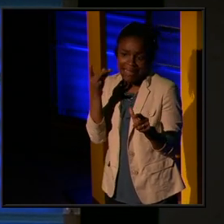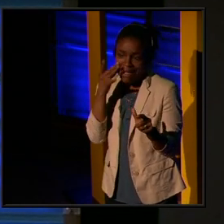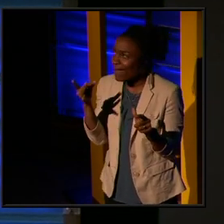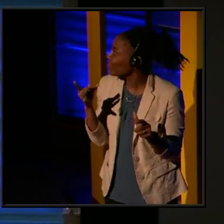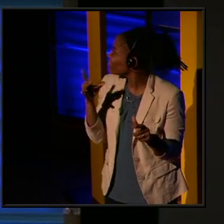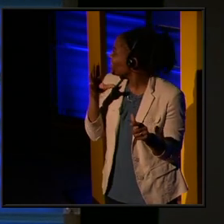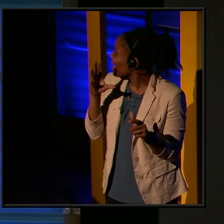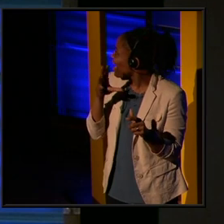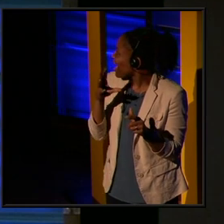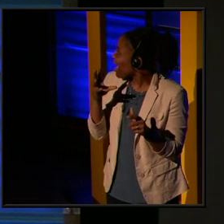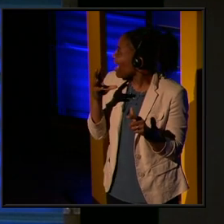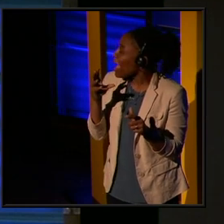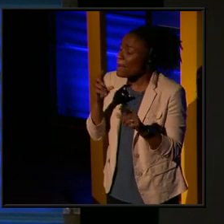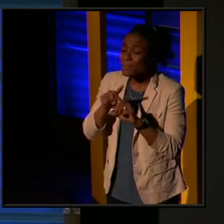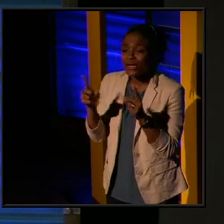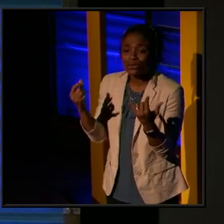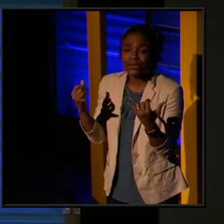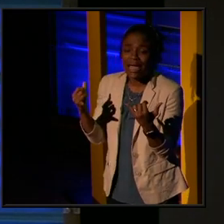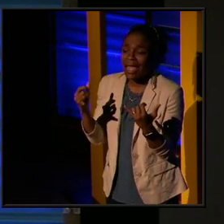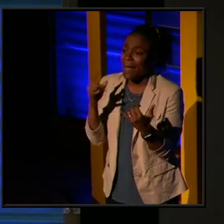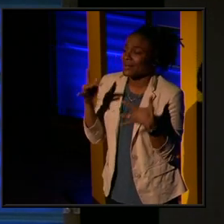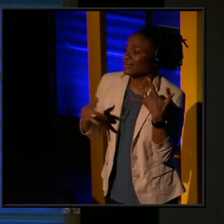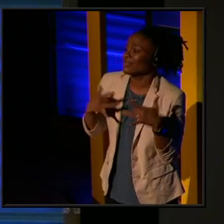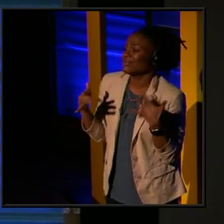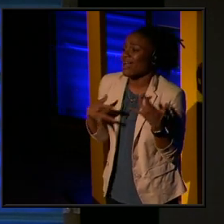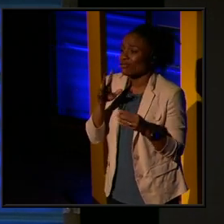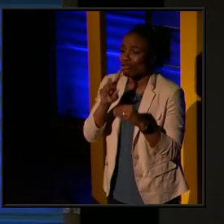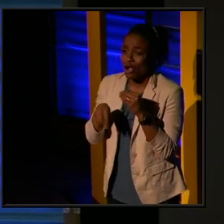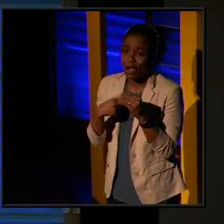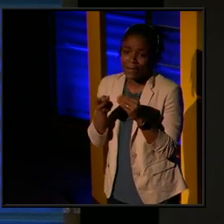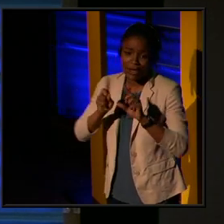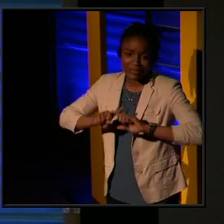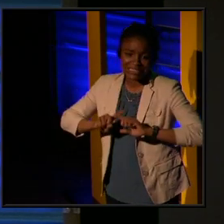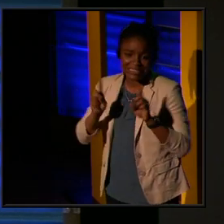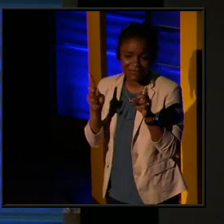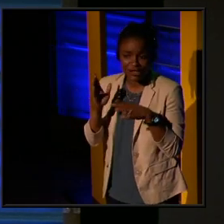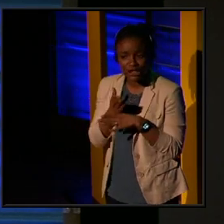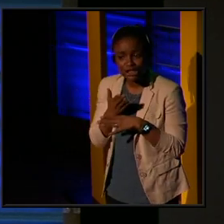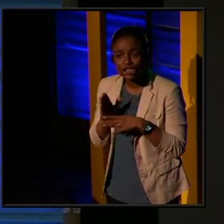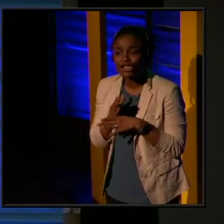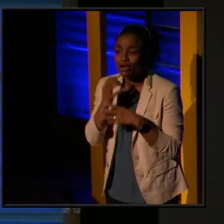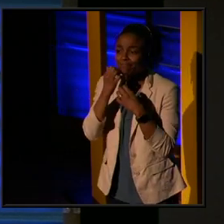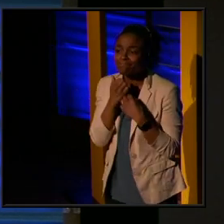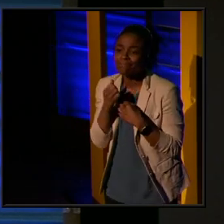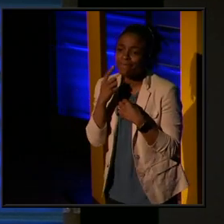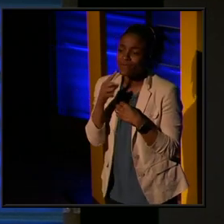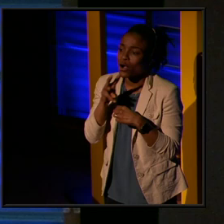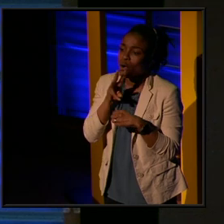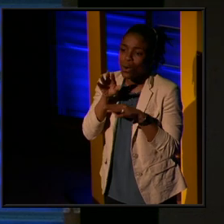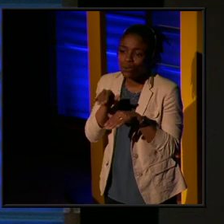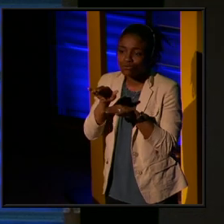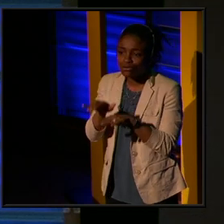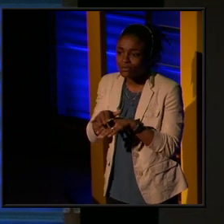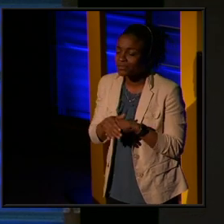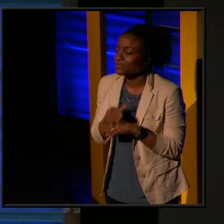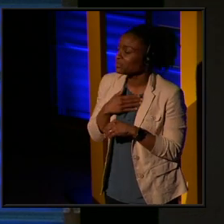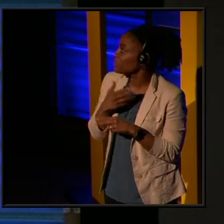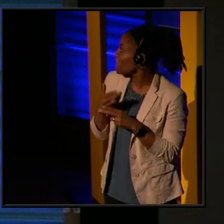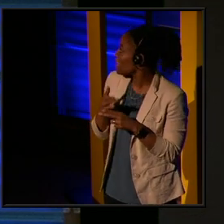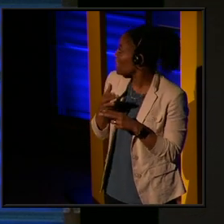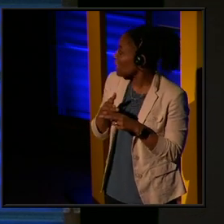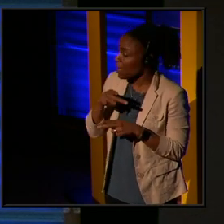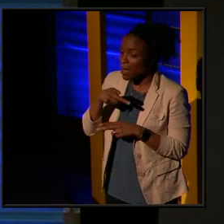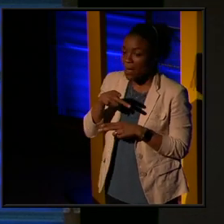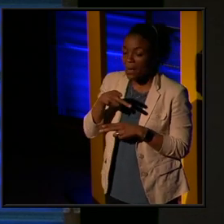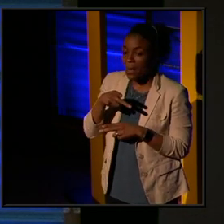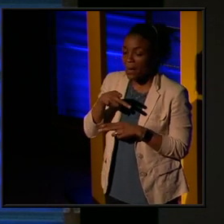grant. But today, I am so excited to be talking about our shared passion for the oceans. Yeah. My name is Jahawi Bertolli. I'm